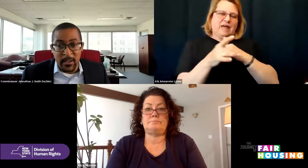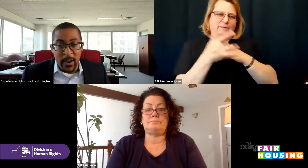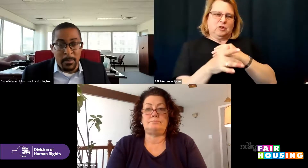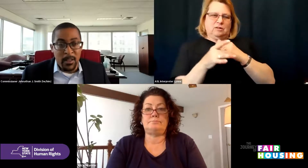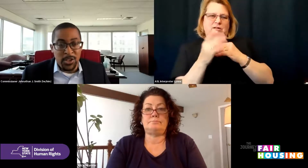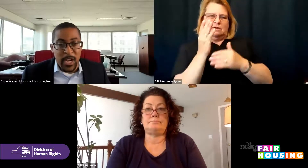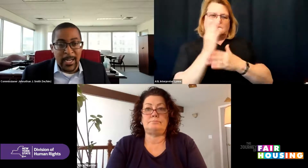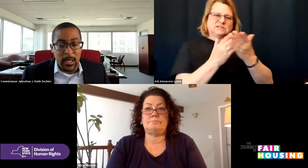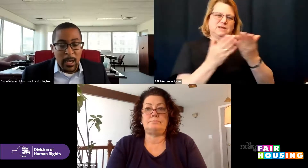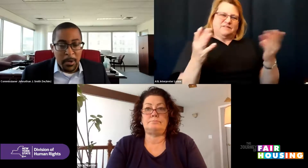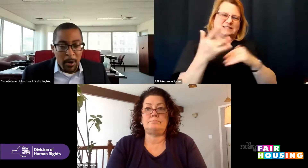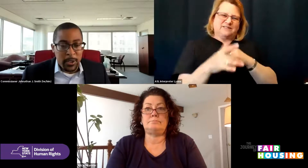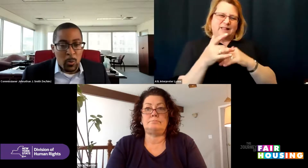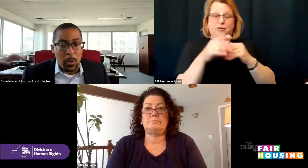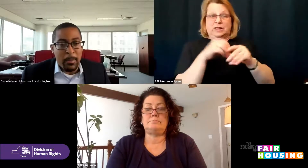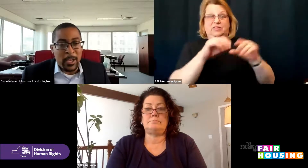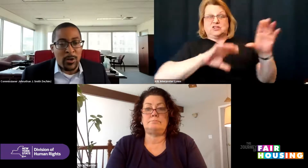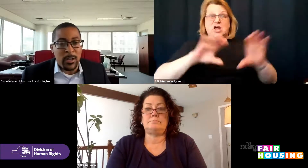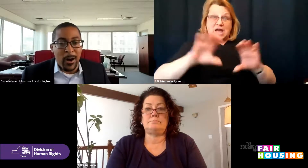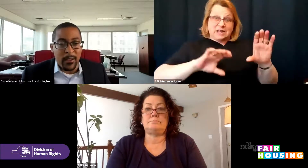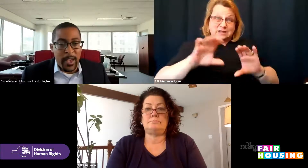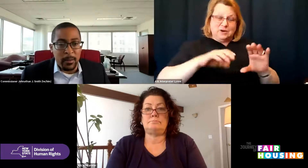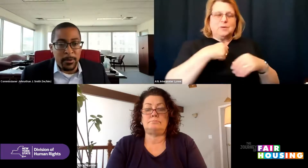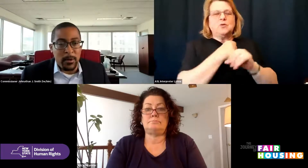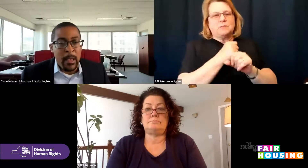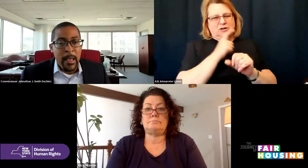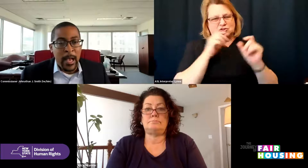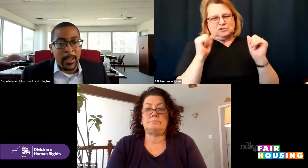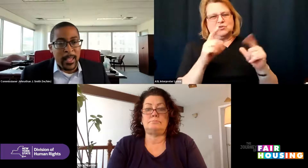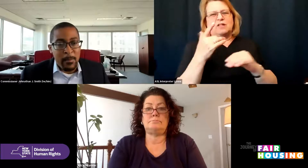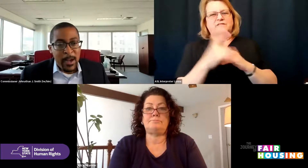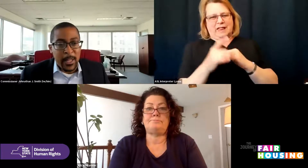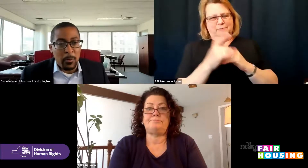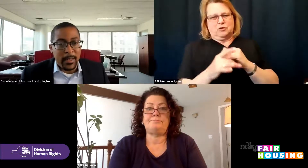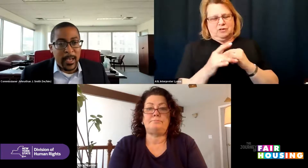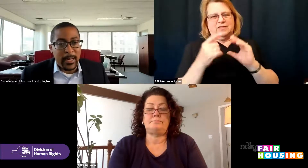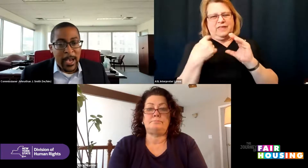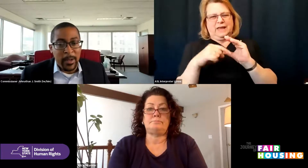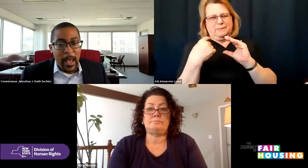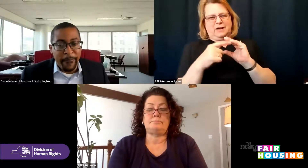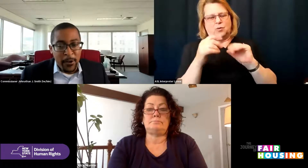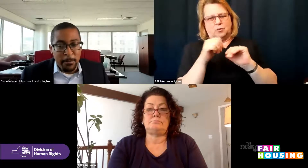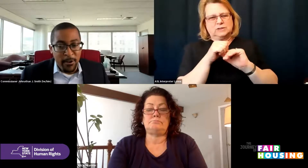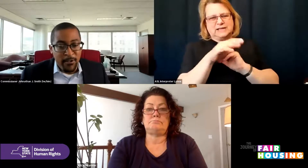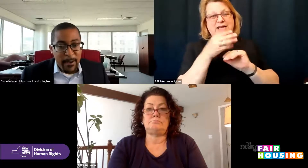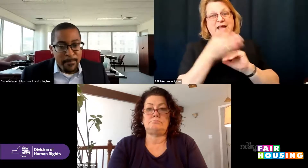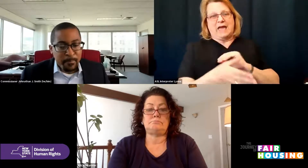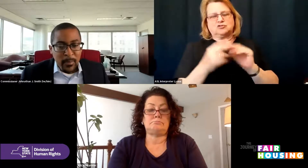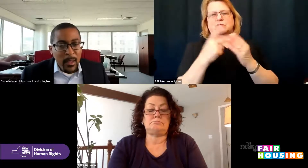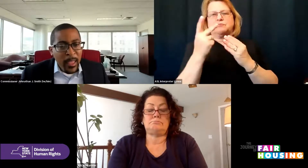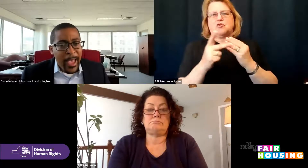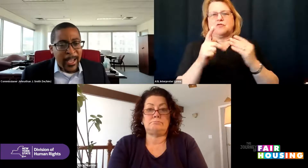Some of it's available in the chat, but also we will make sure it's all available in the email that will be sent out after the